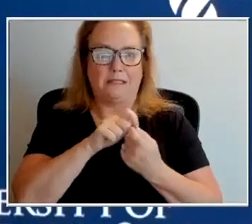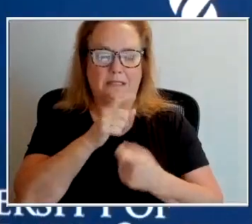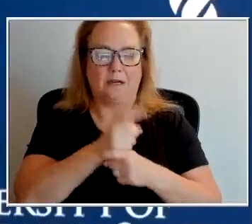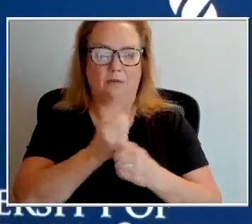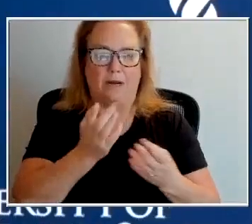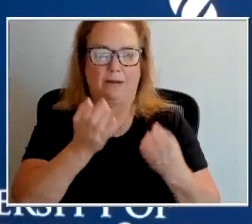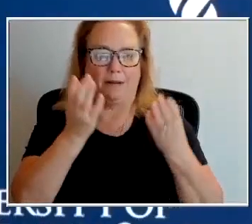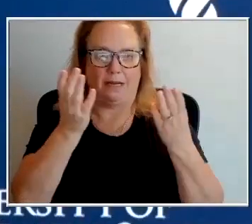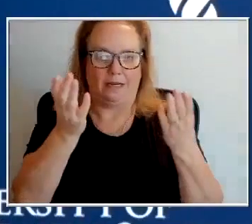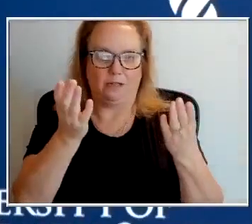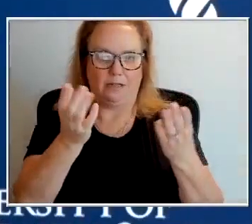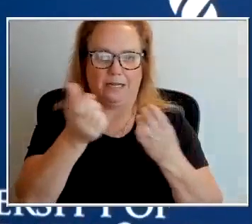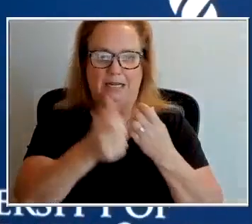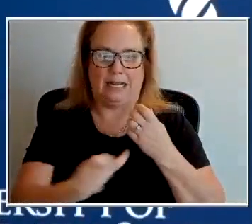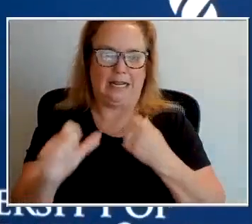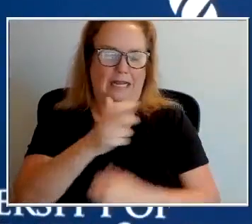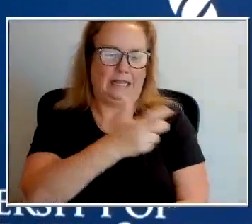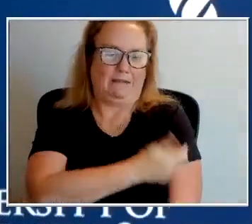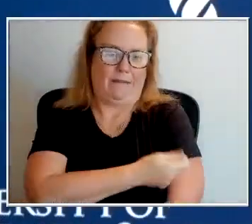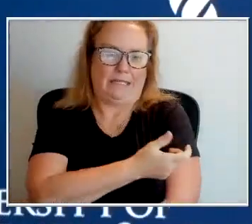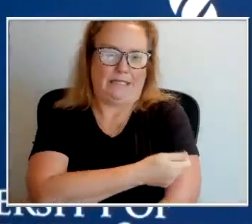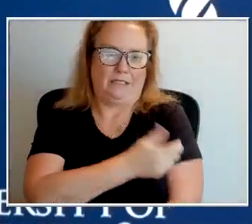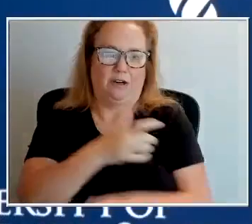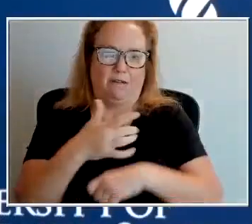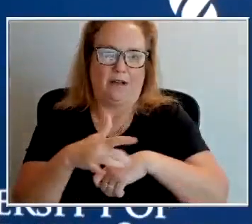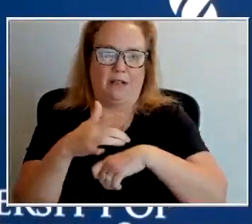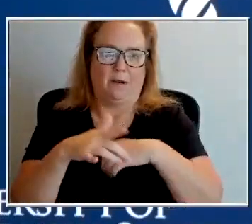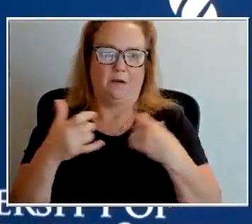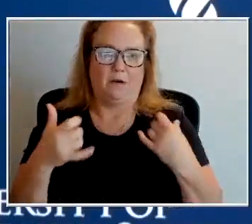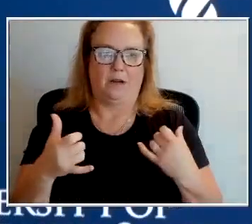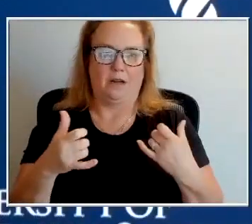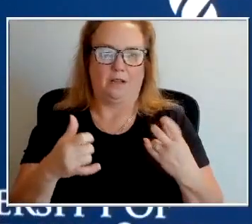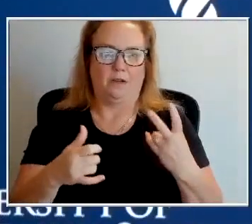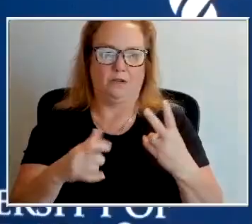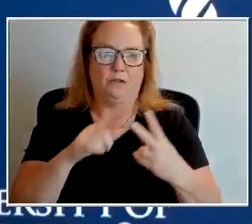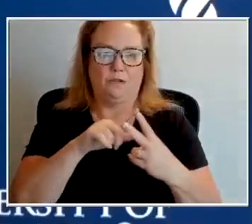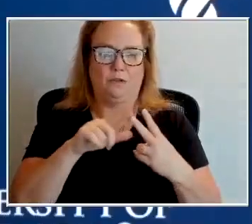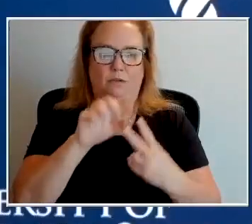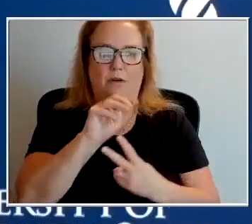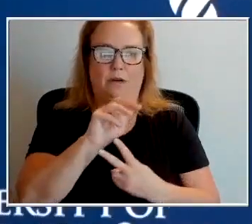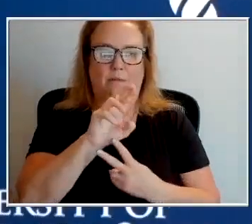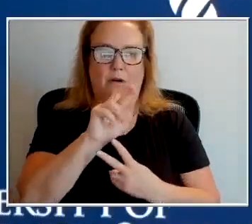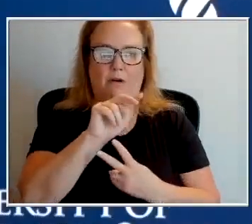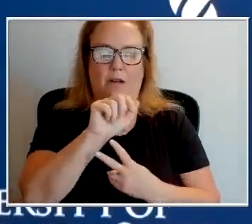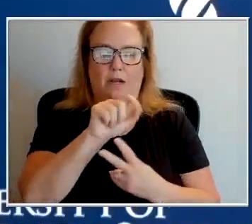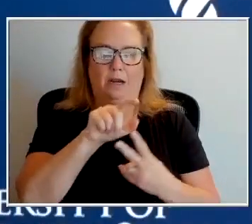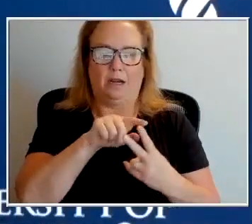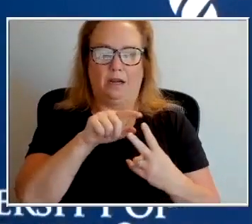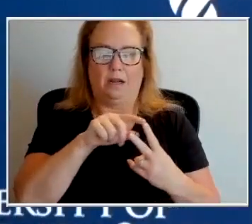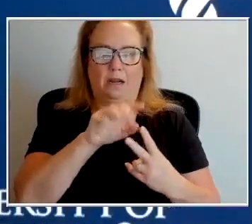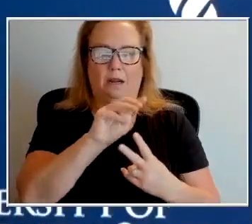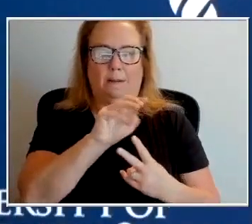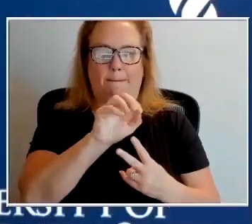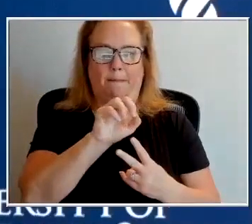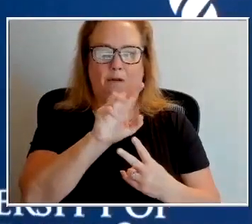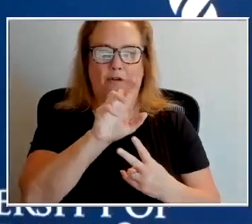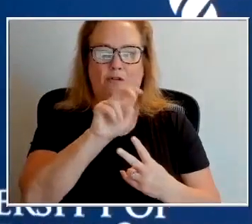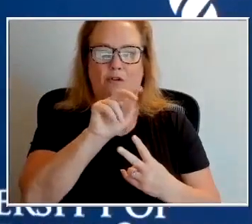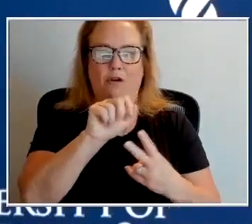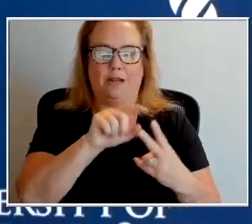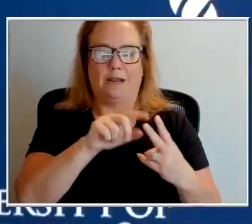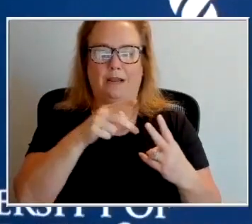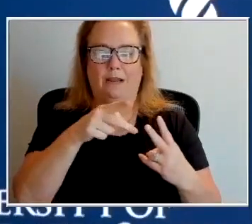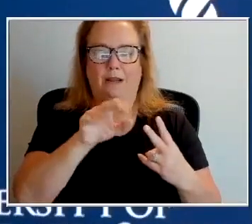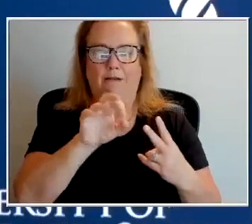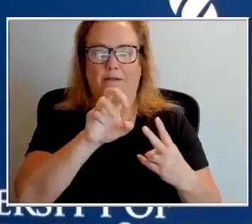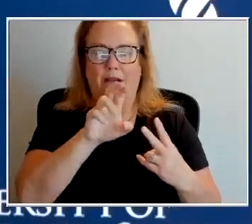recommendation is any of the vaccines that are available, and right now there are 2 mRNA vaccines, which is produced by Moderna and Pfizer, and there is that